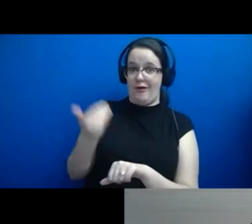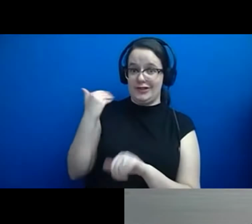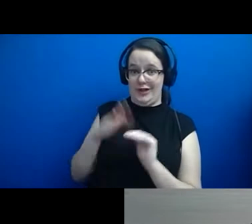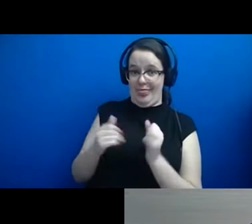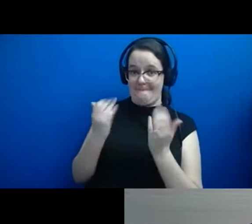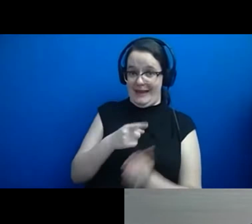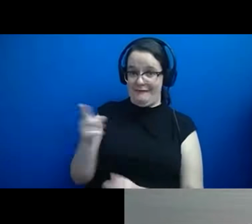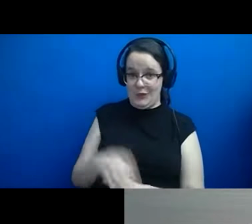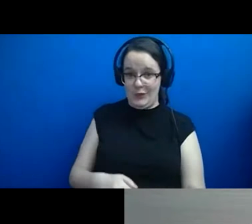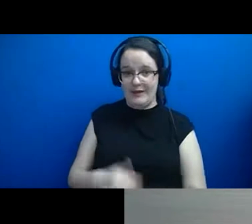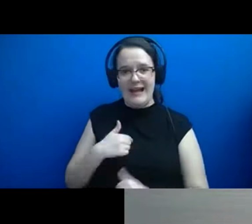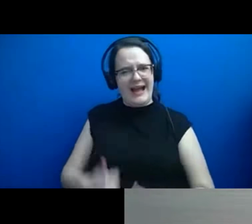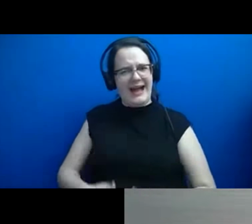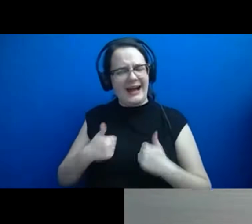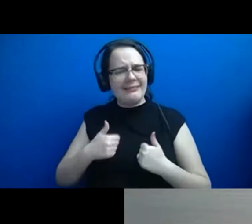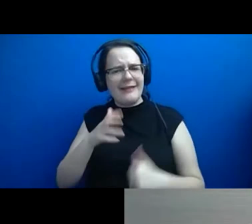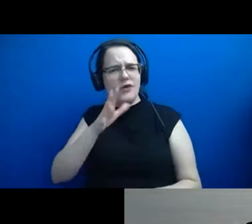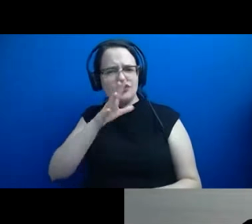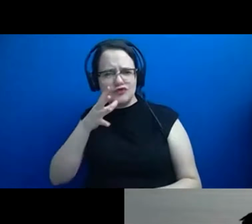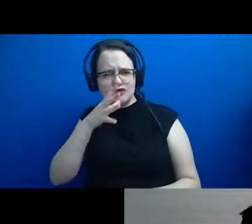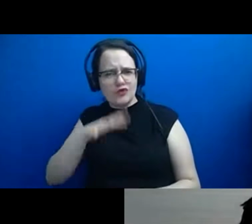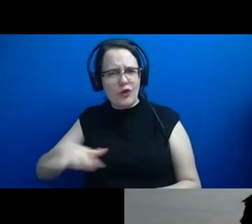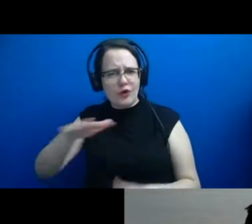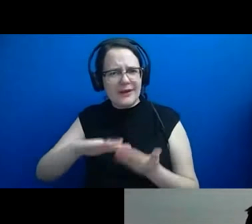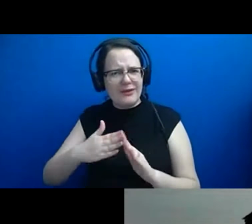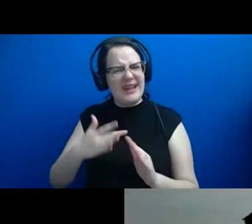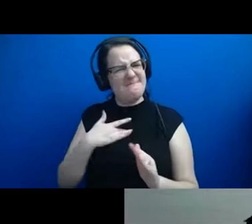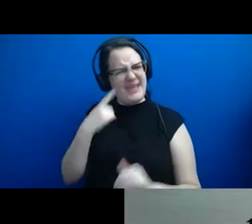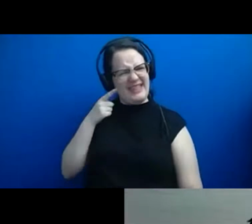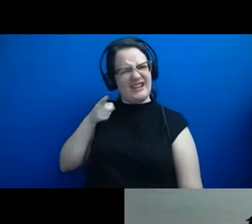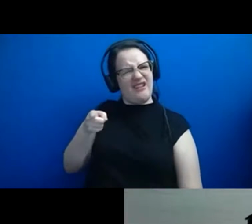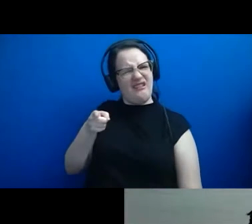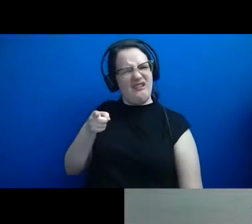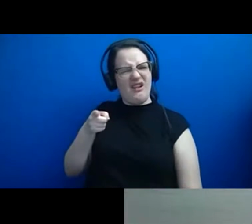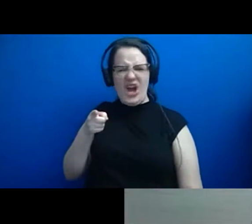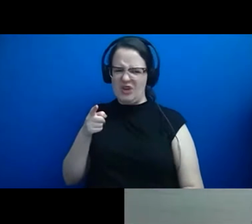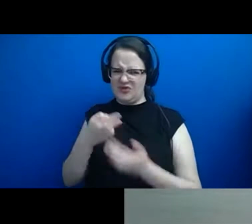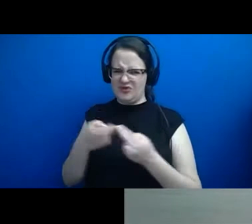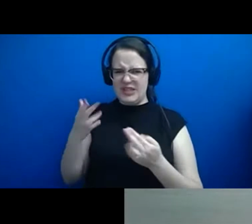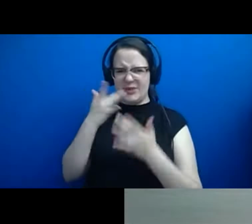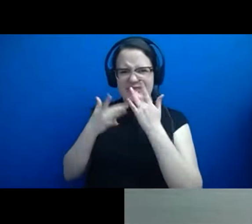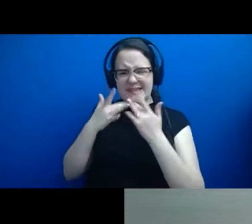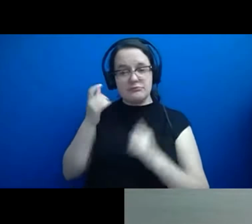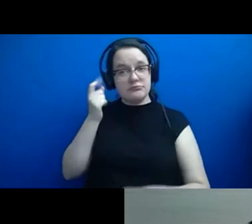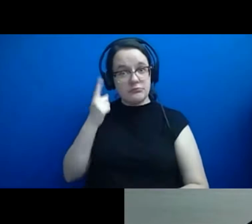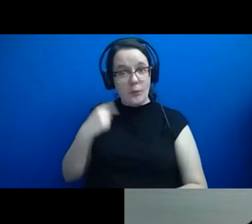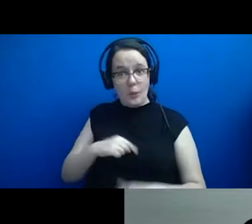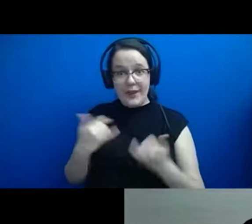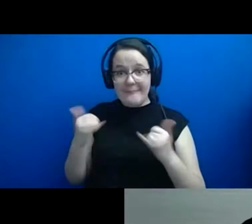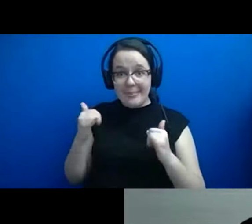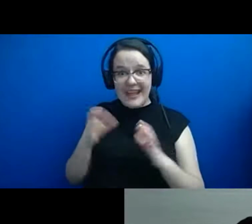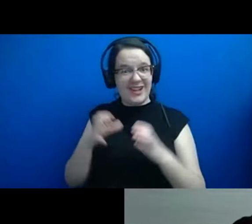community when we usually think rural communities don't have a lot of resources, we played a lot when we were